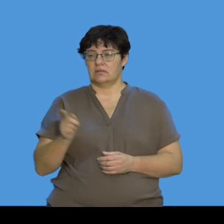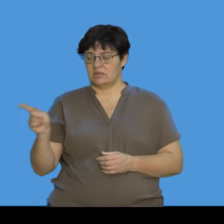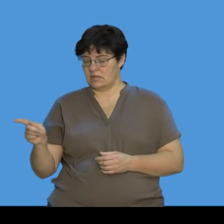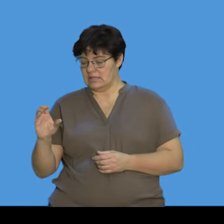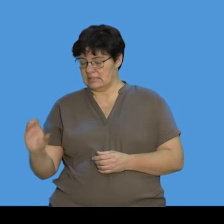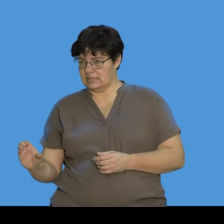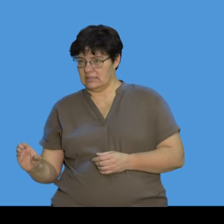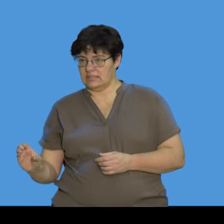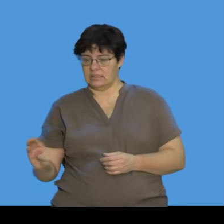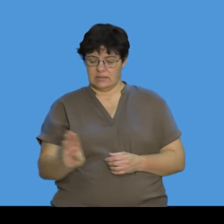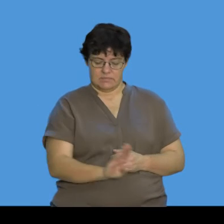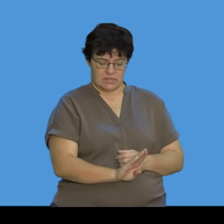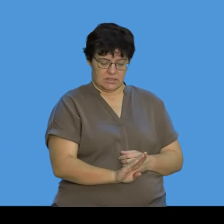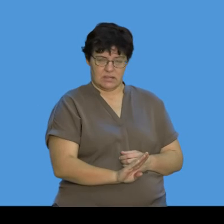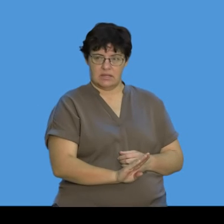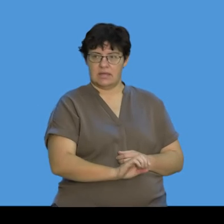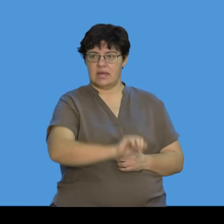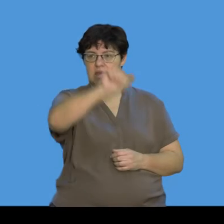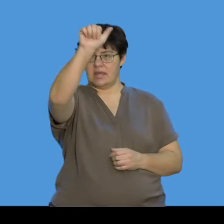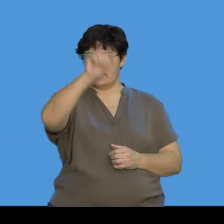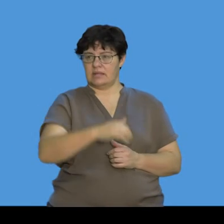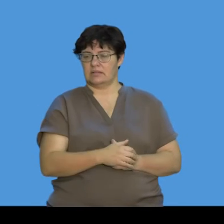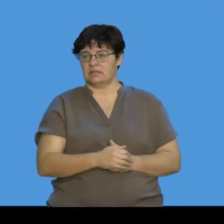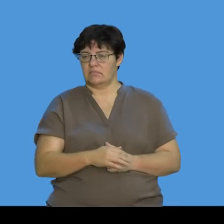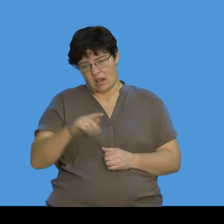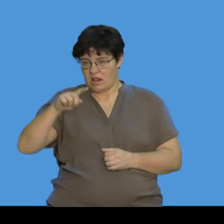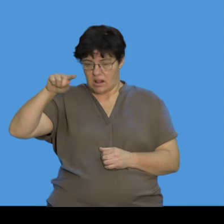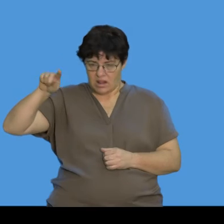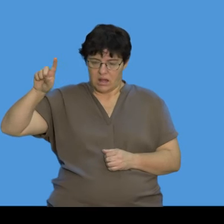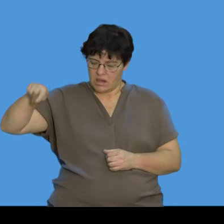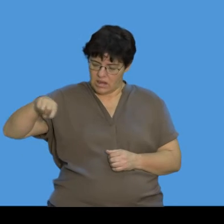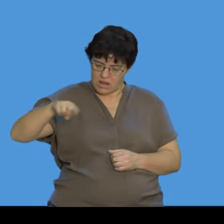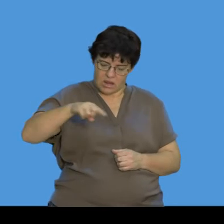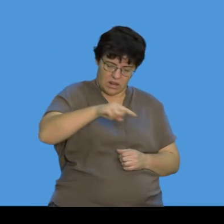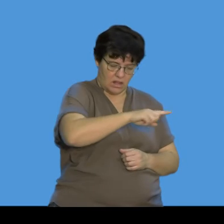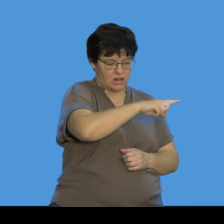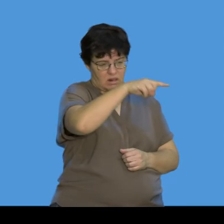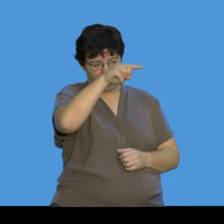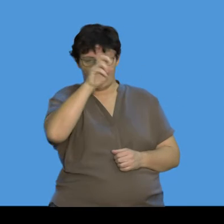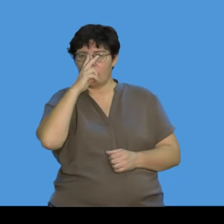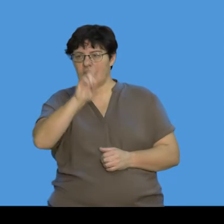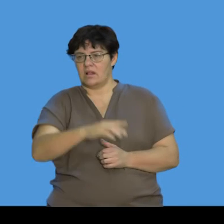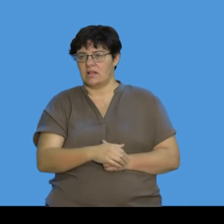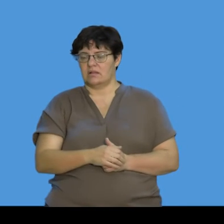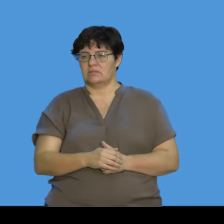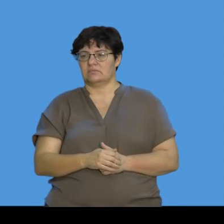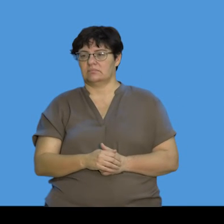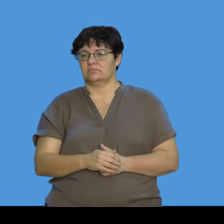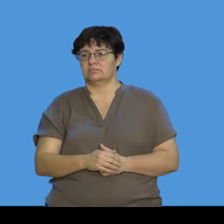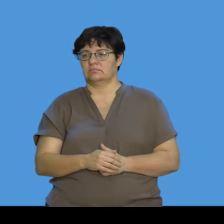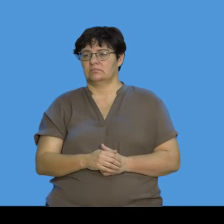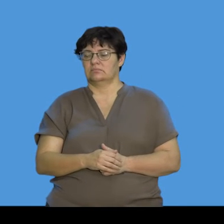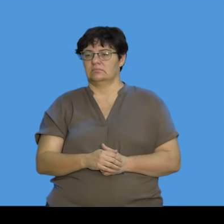so that's the bigger triangle, right? So I will make it like a wobble of some sort so that there's some difference